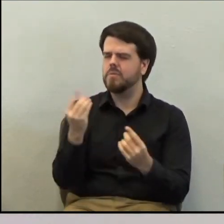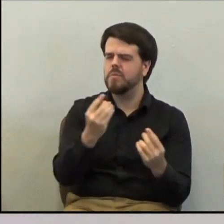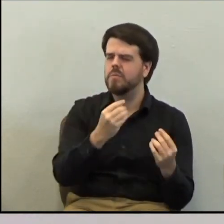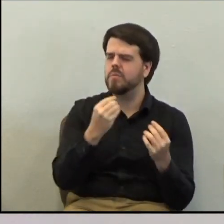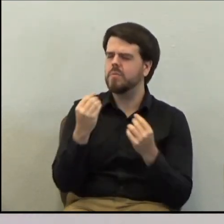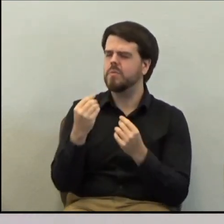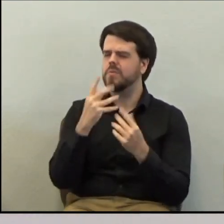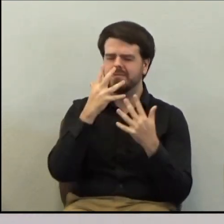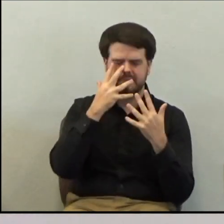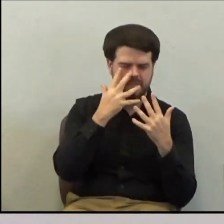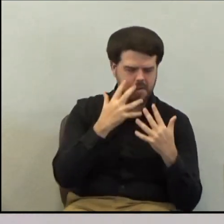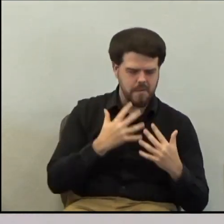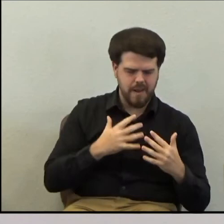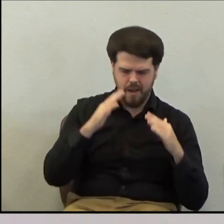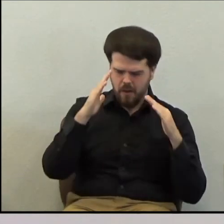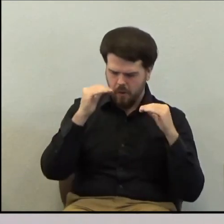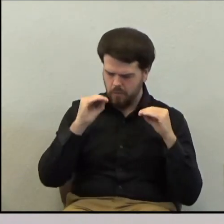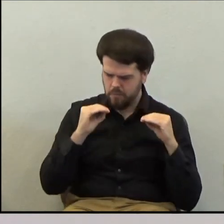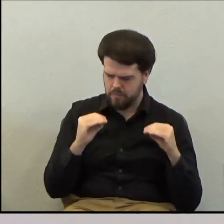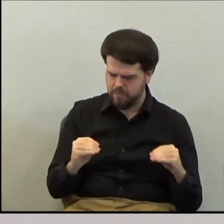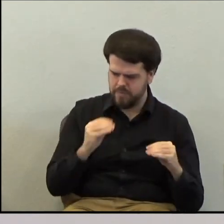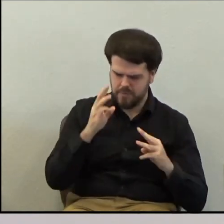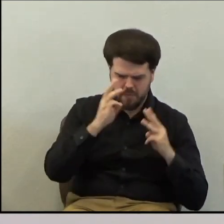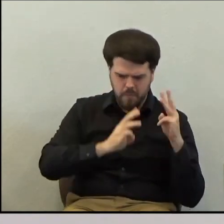in despair and worry,